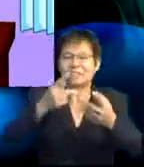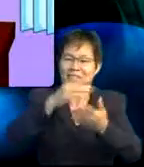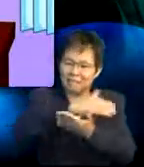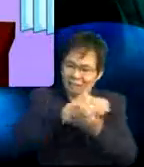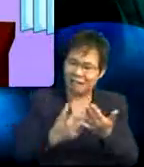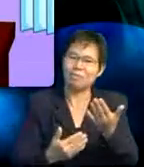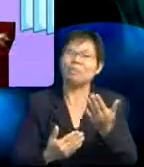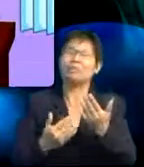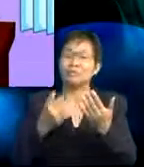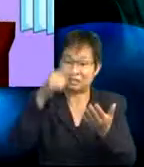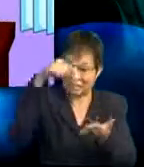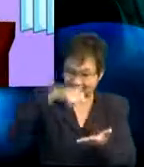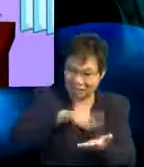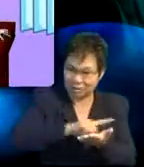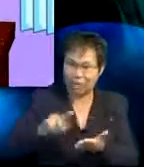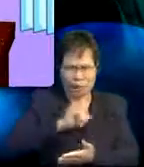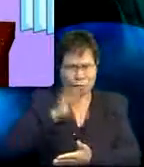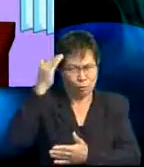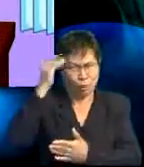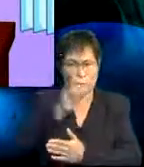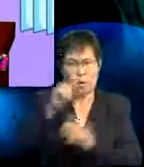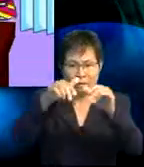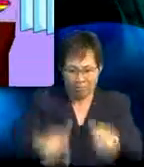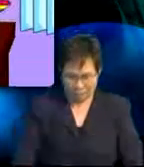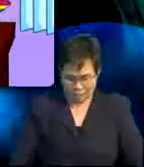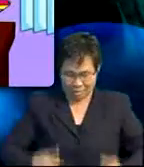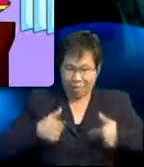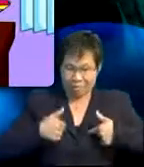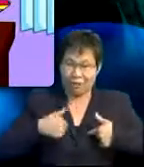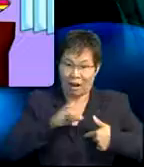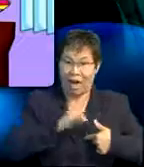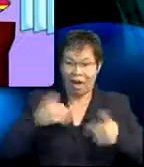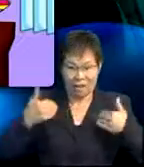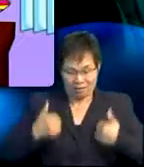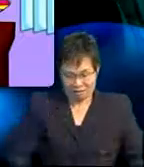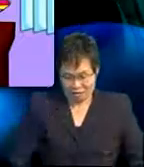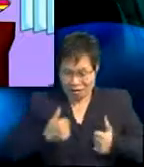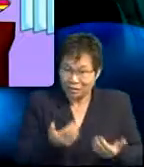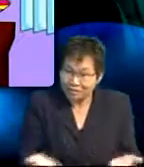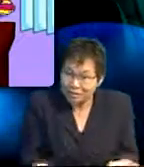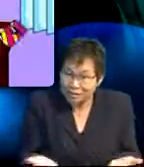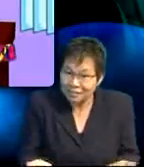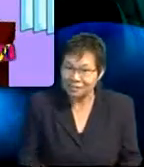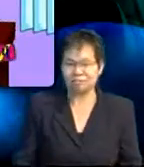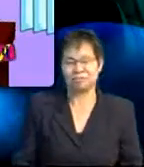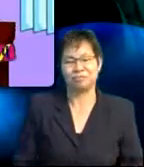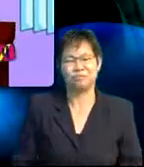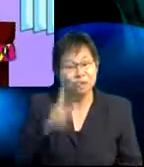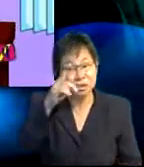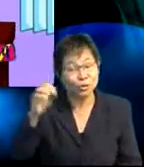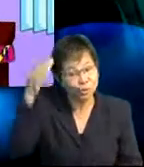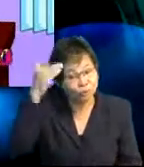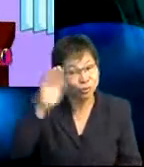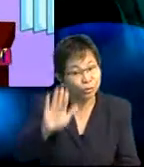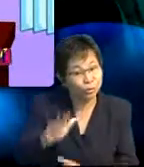this week. I know where they live. Look, I have the addresses here. Do